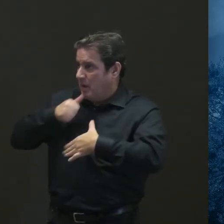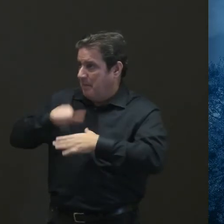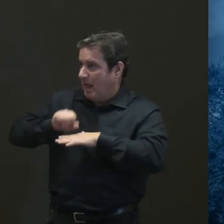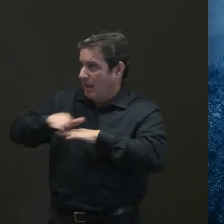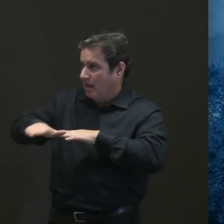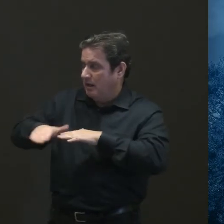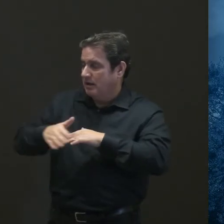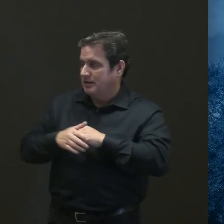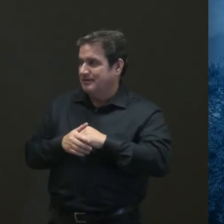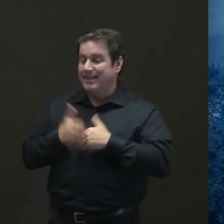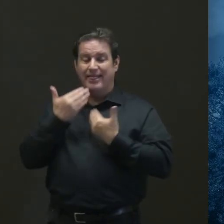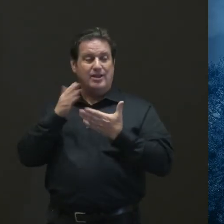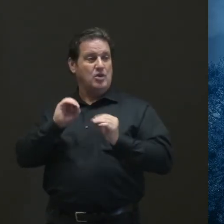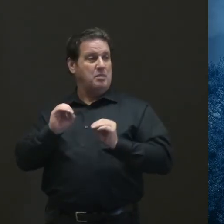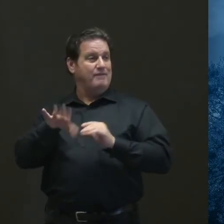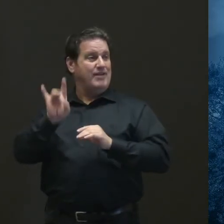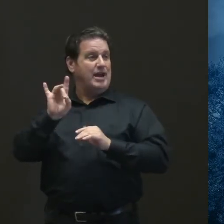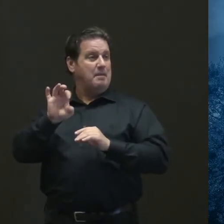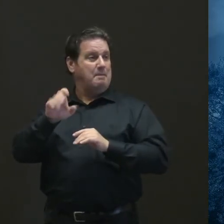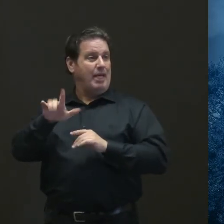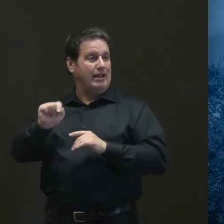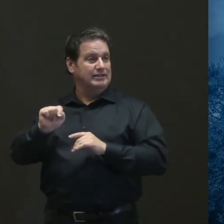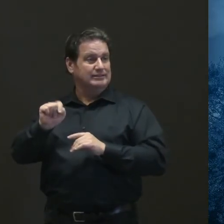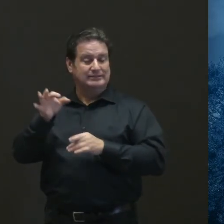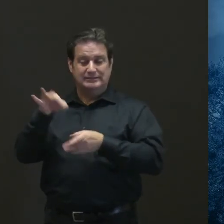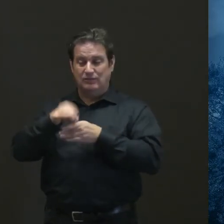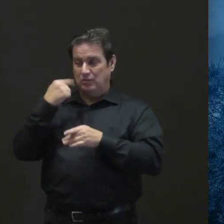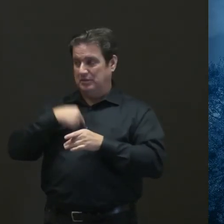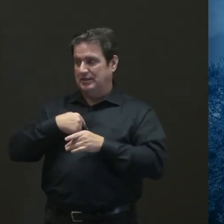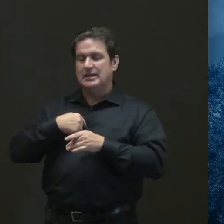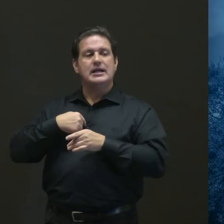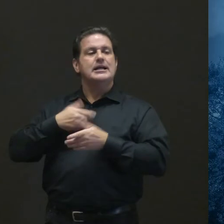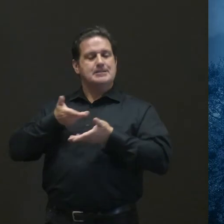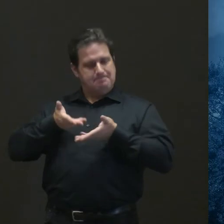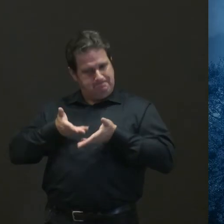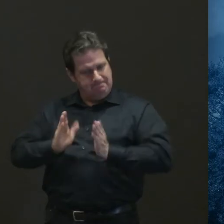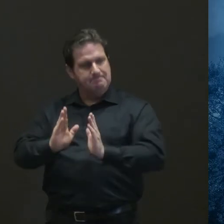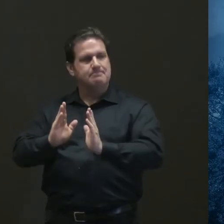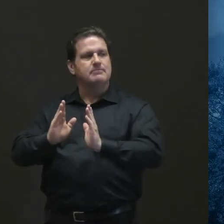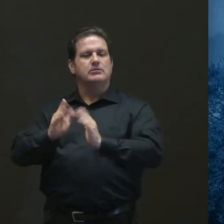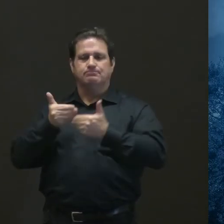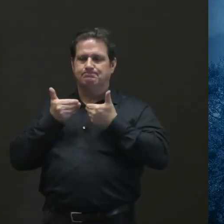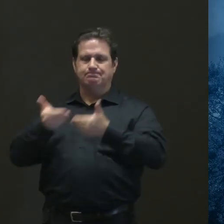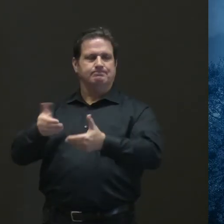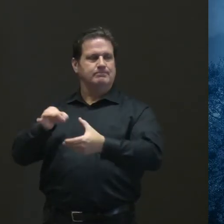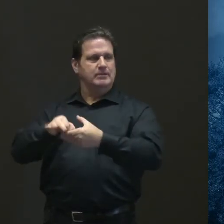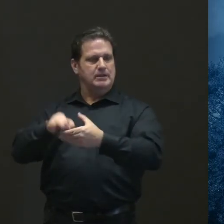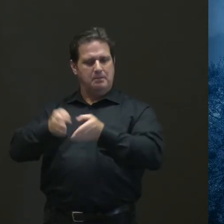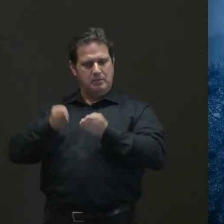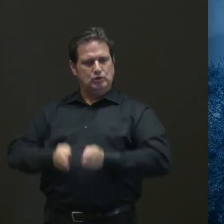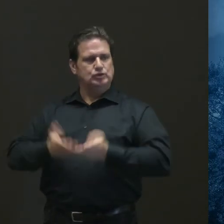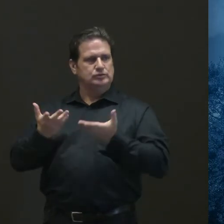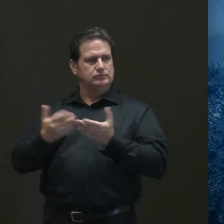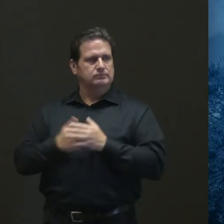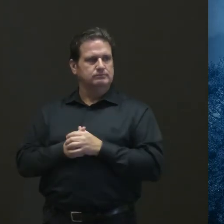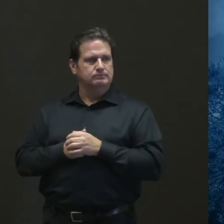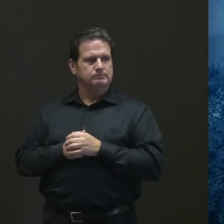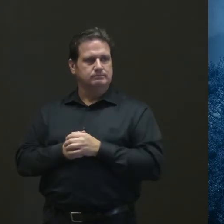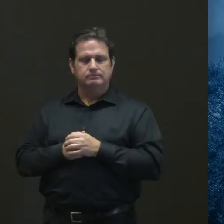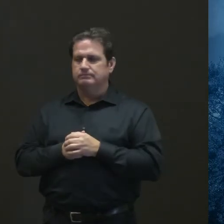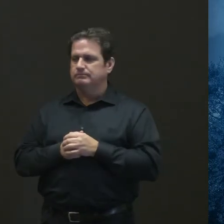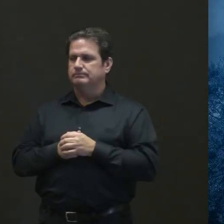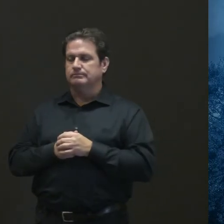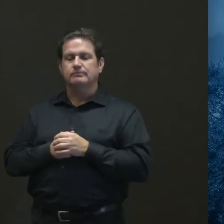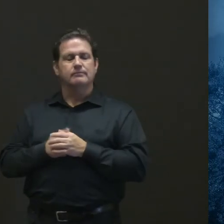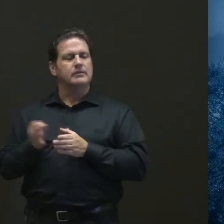goodness, that no one had found my ballot and cast it. So I was permitted at that point to move forward with in-person voting. So bottom